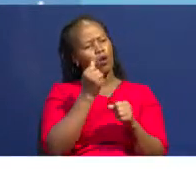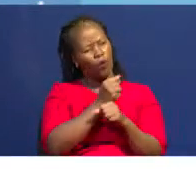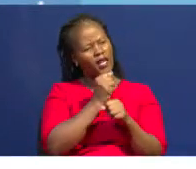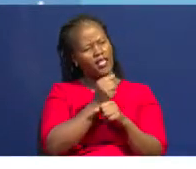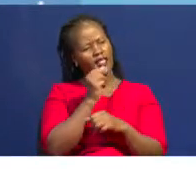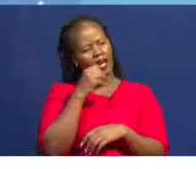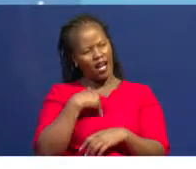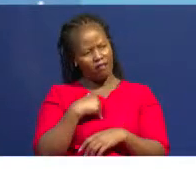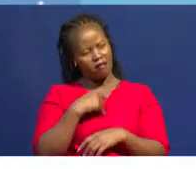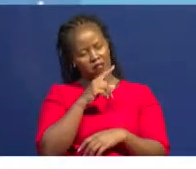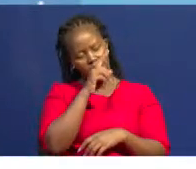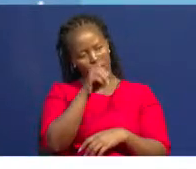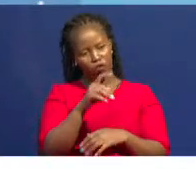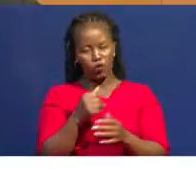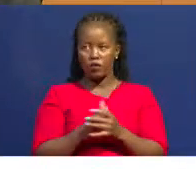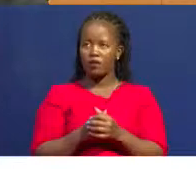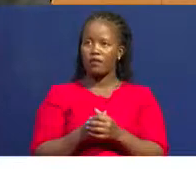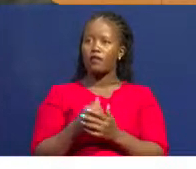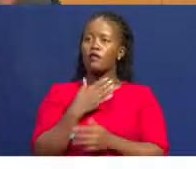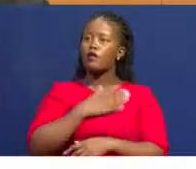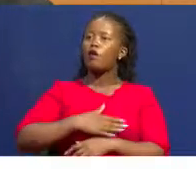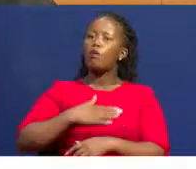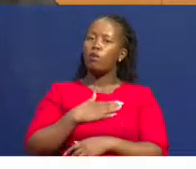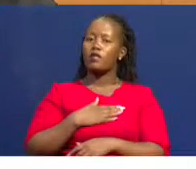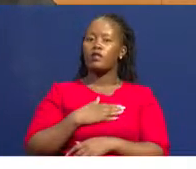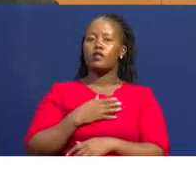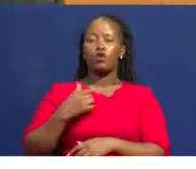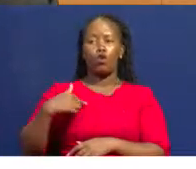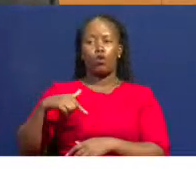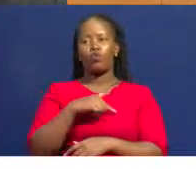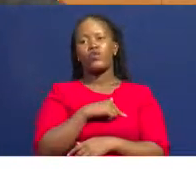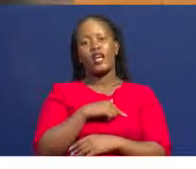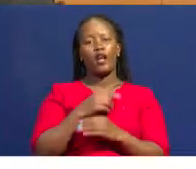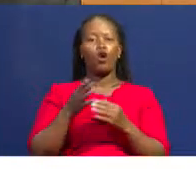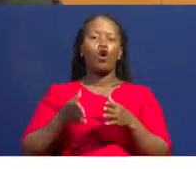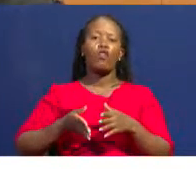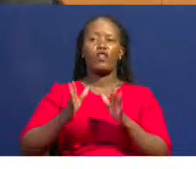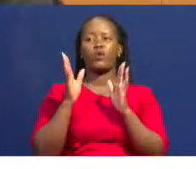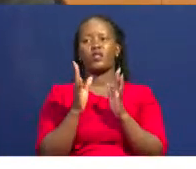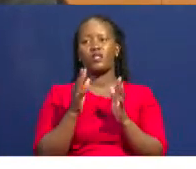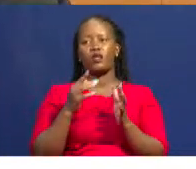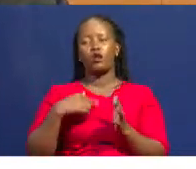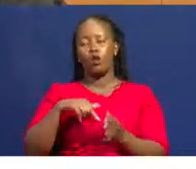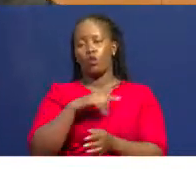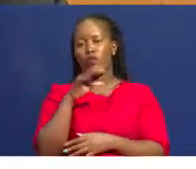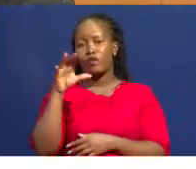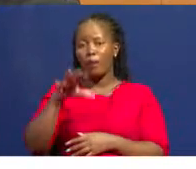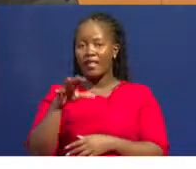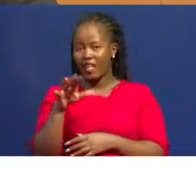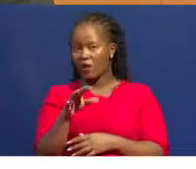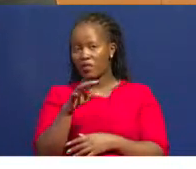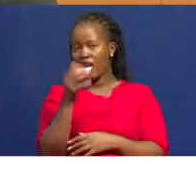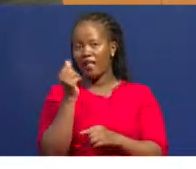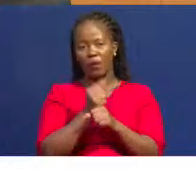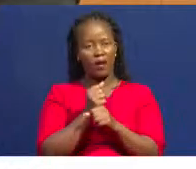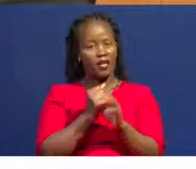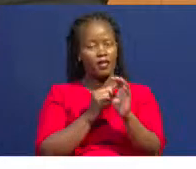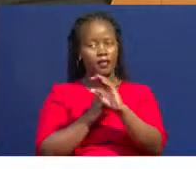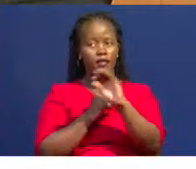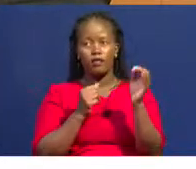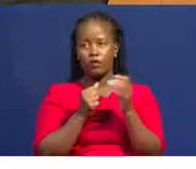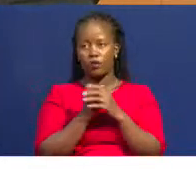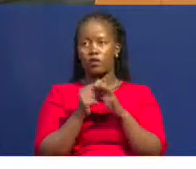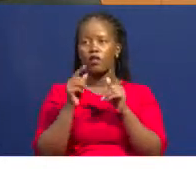thing. Please. Please, we are on the road. That is our job. Us, we don't do anything else. Today, I can even show